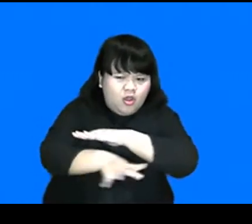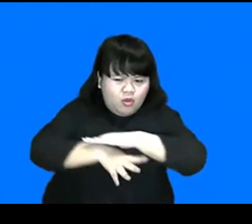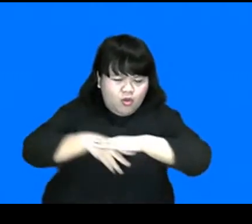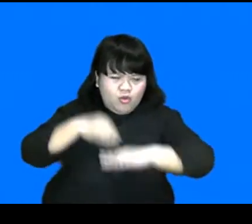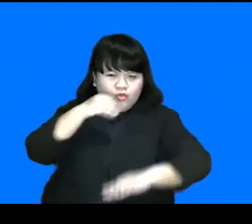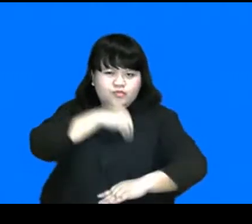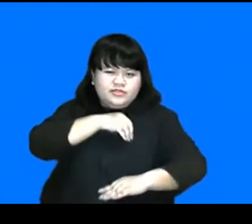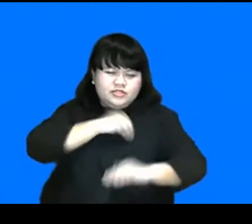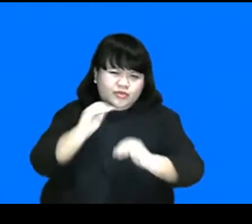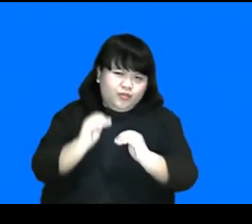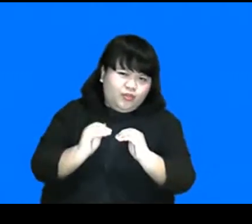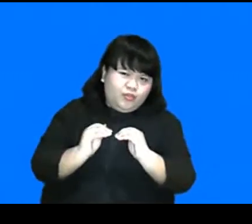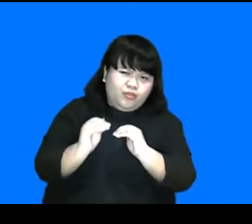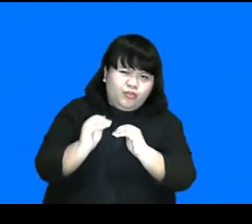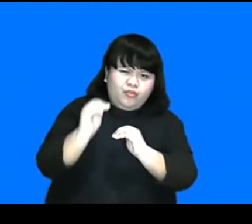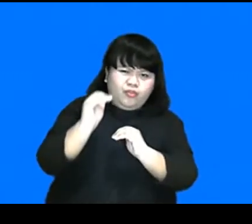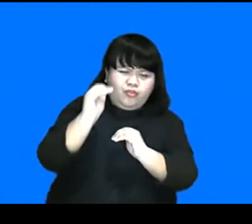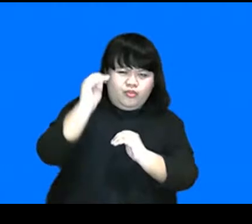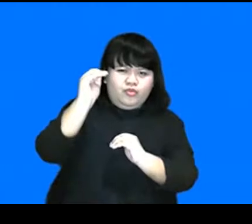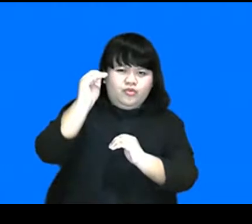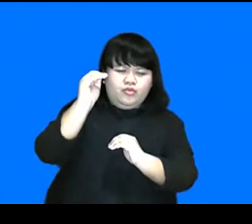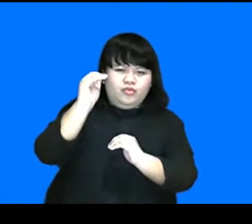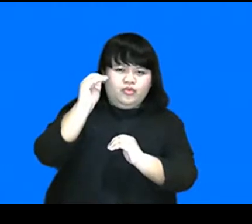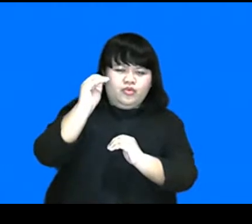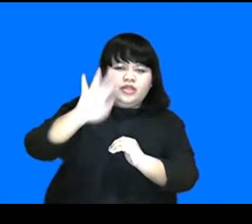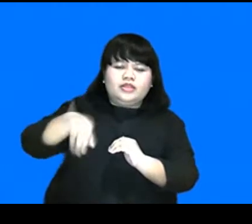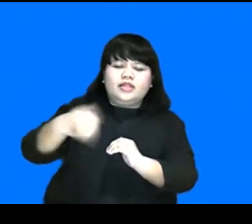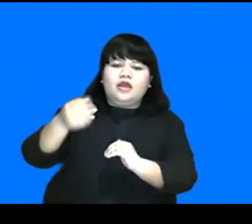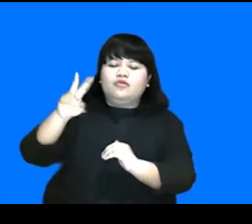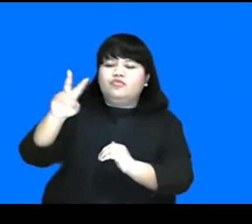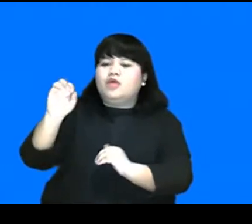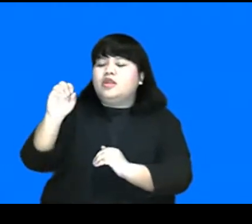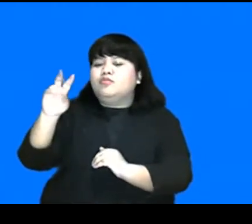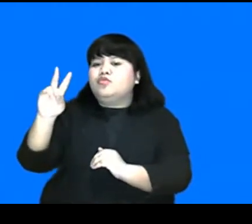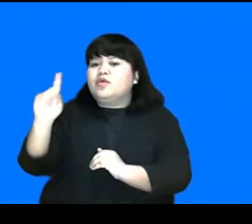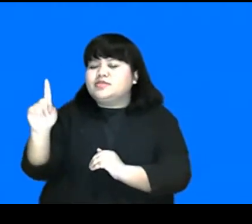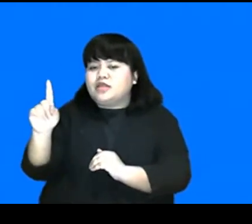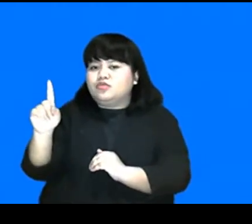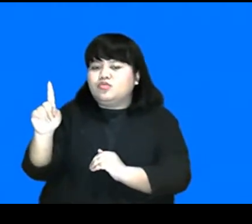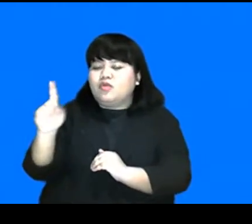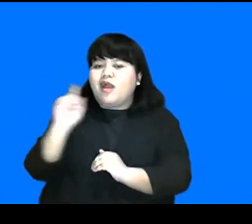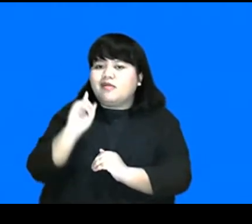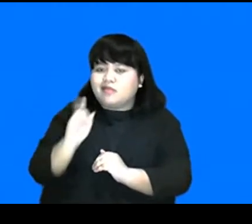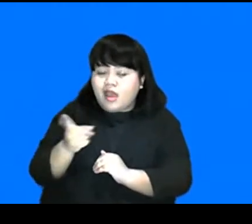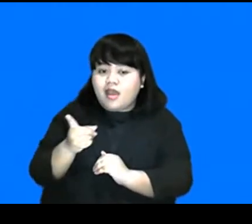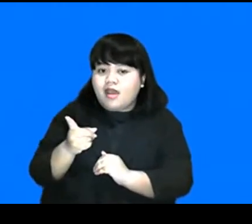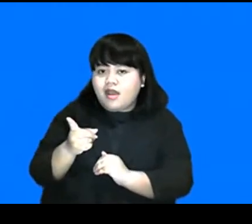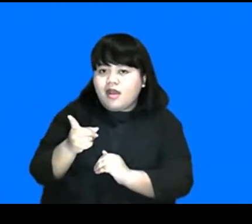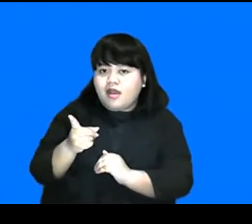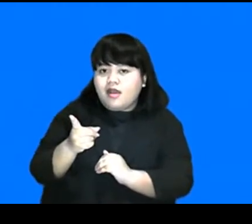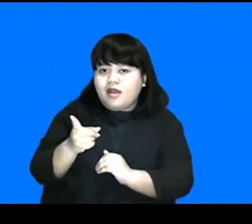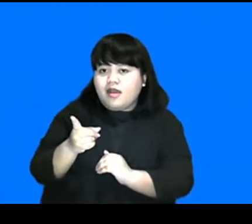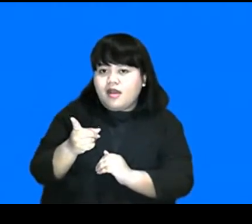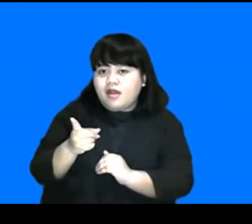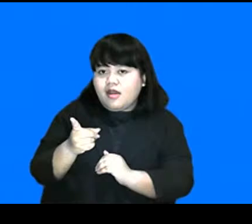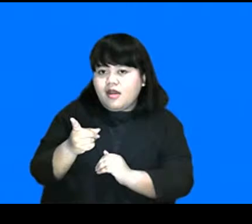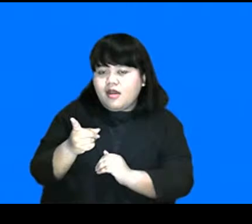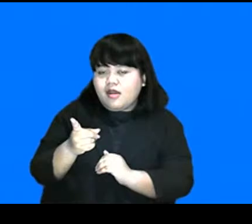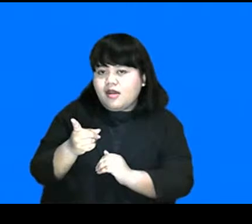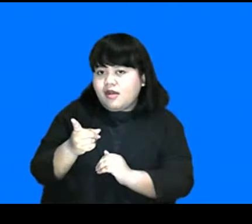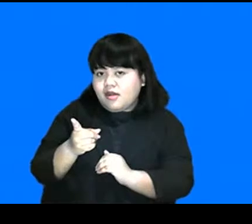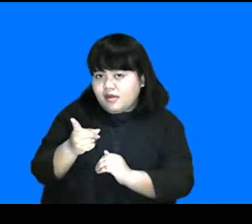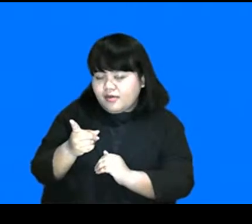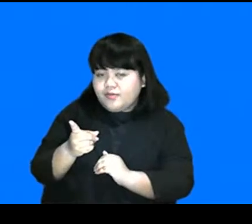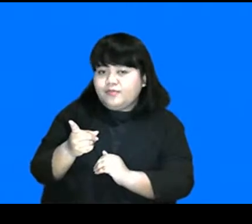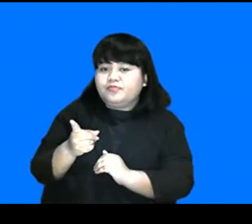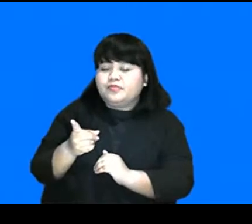in 2021, there's at least like, hold on, at least 371 cases in total